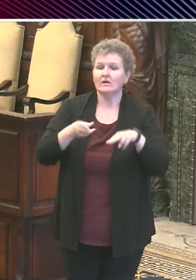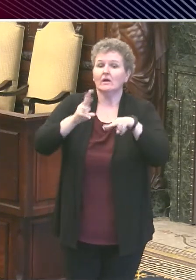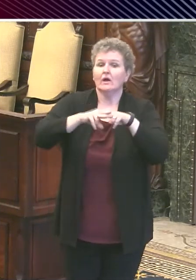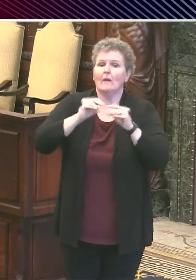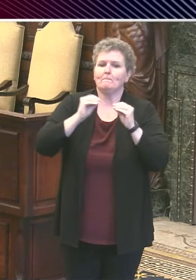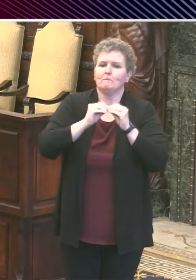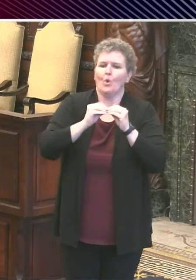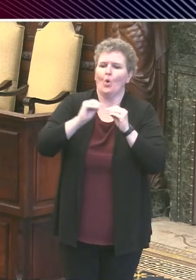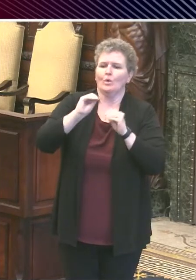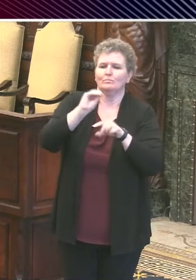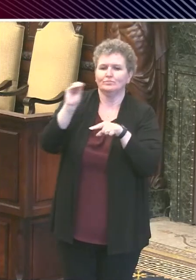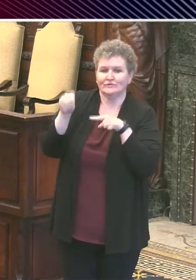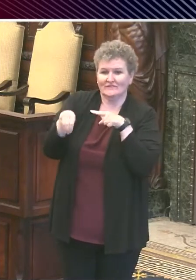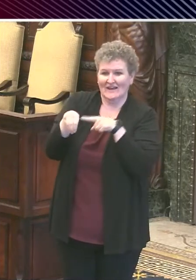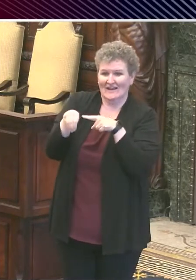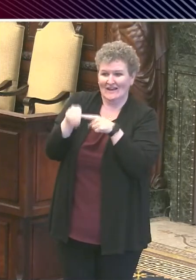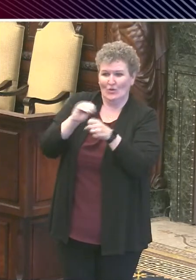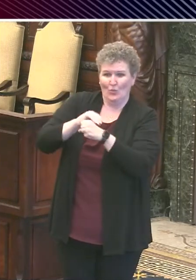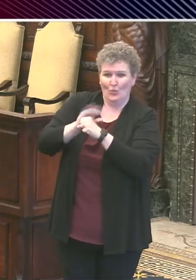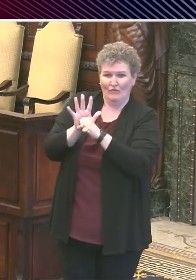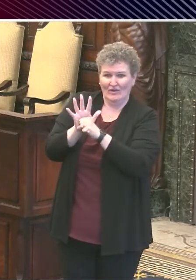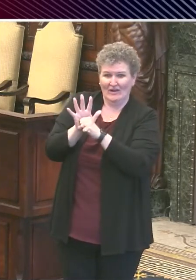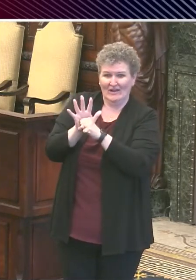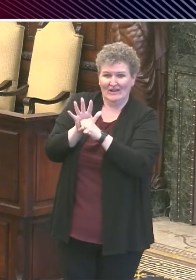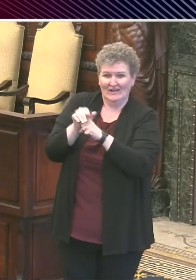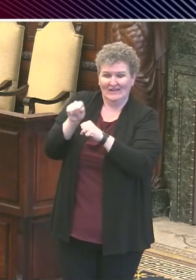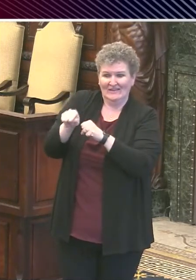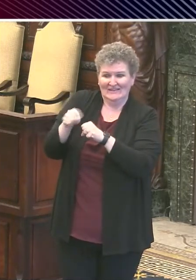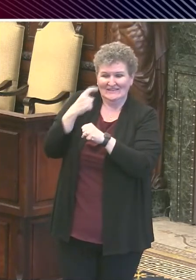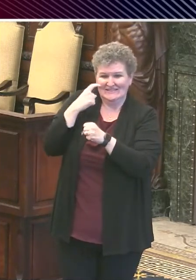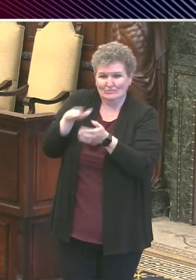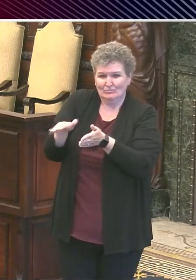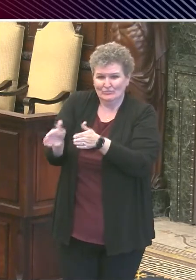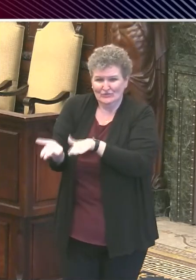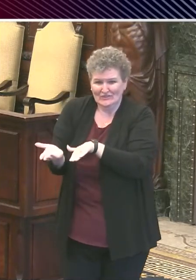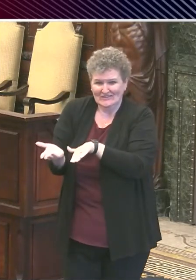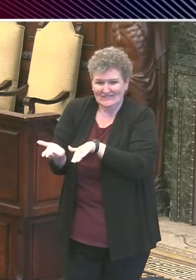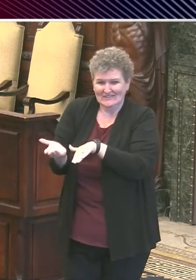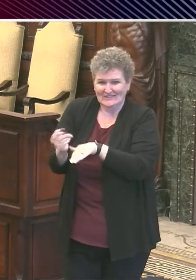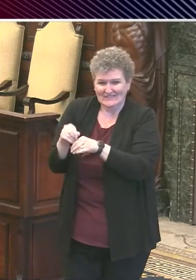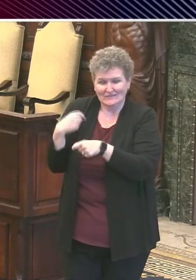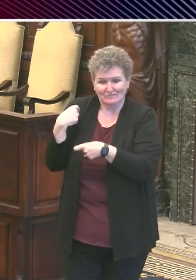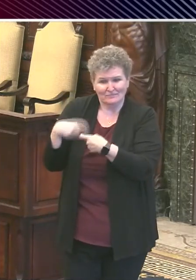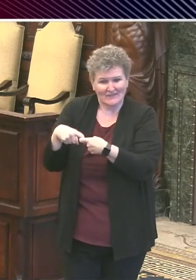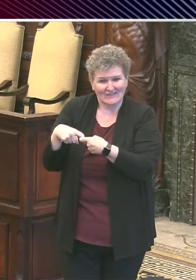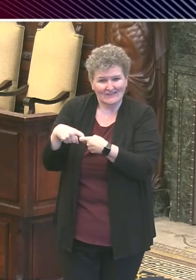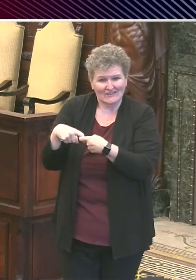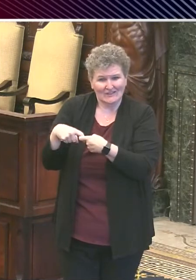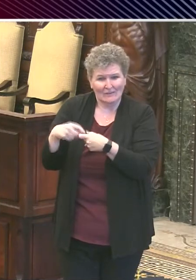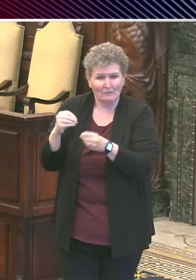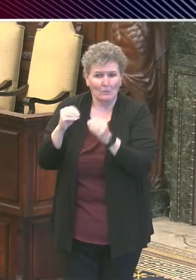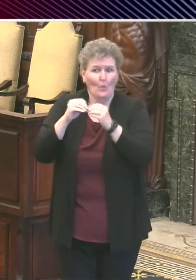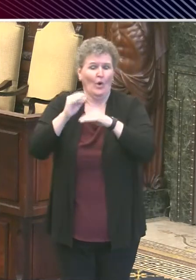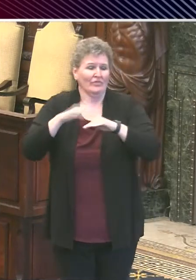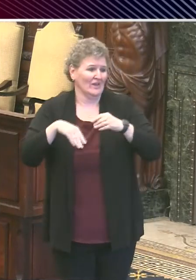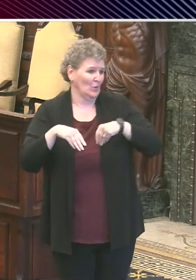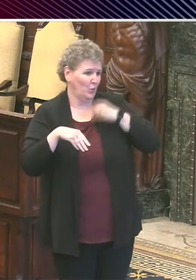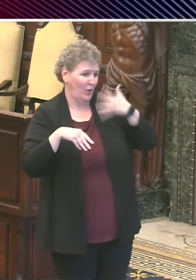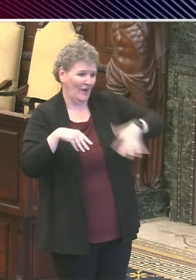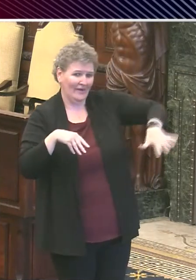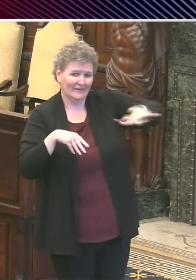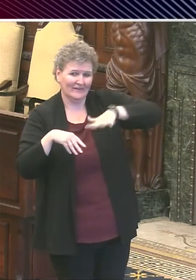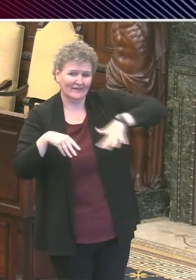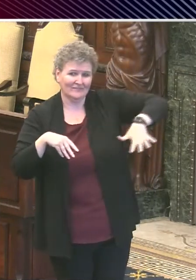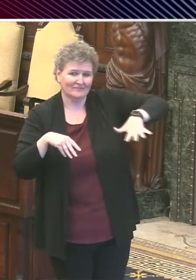coronavirus mortality and I believe cases in Hispanics than whites in the city, not as high as African